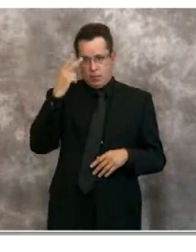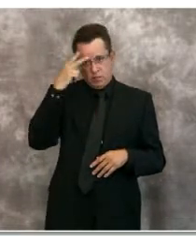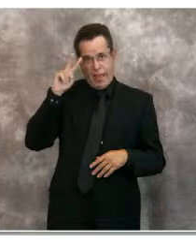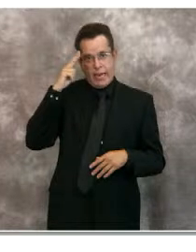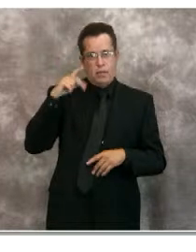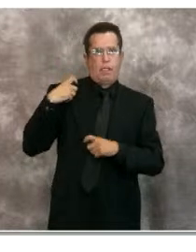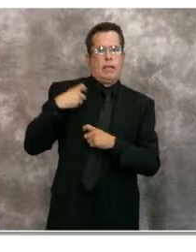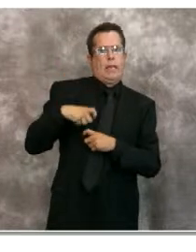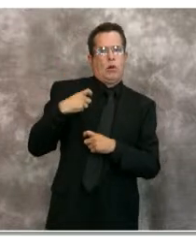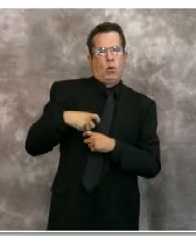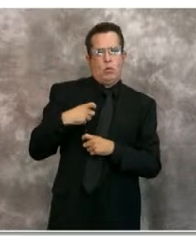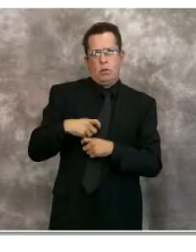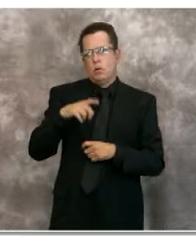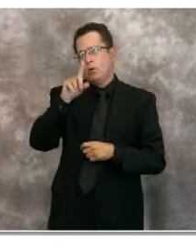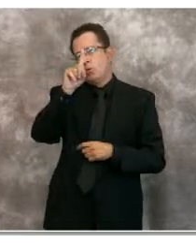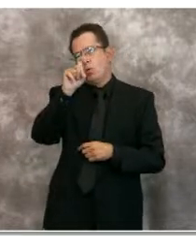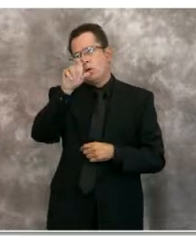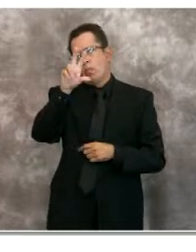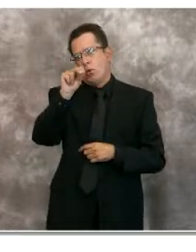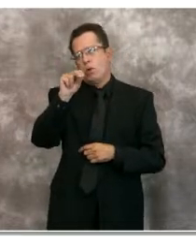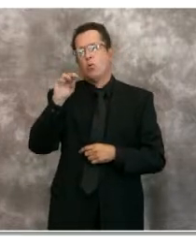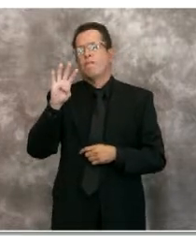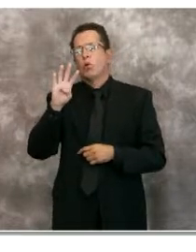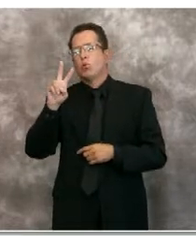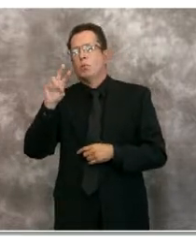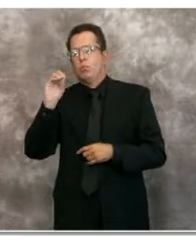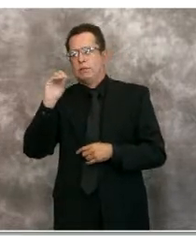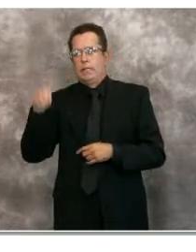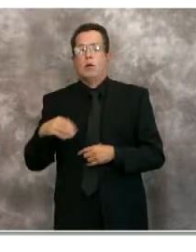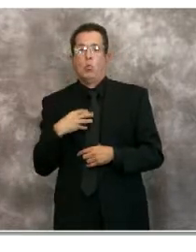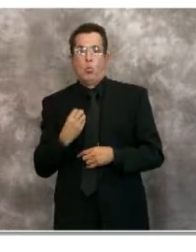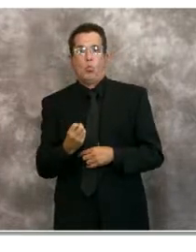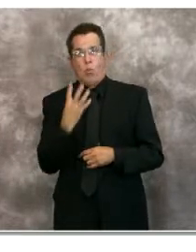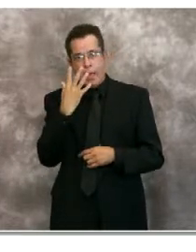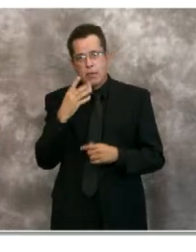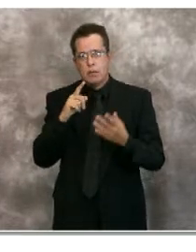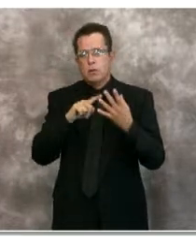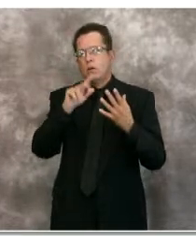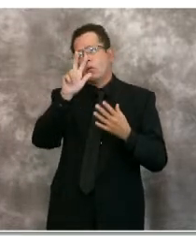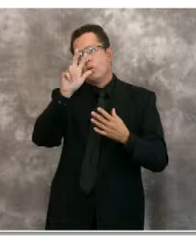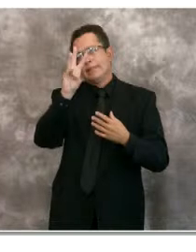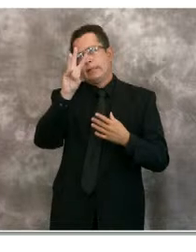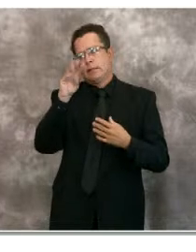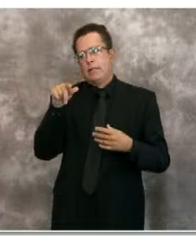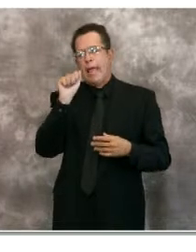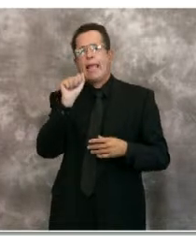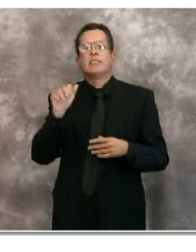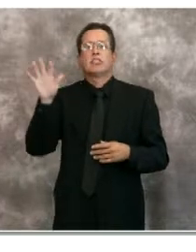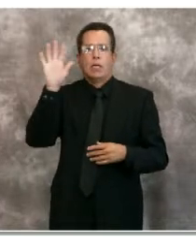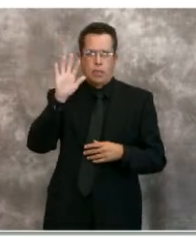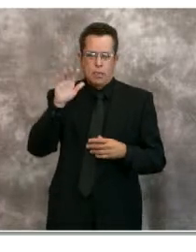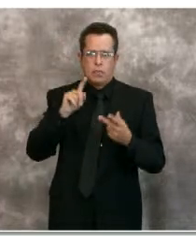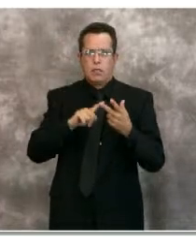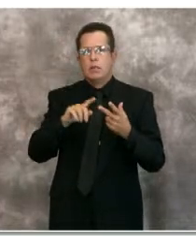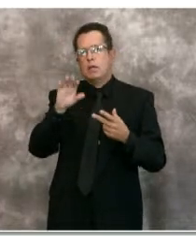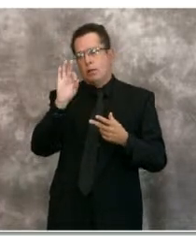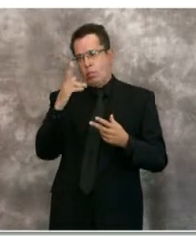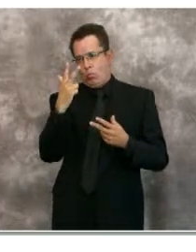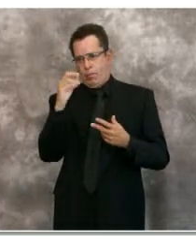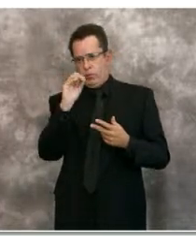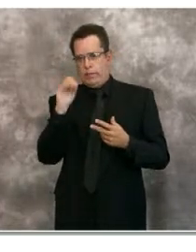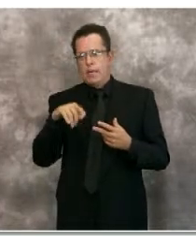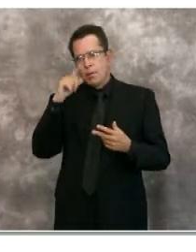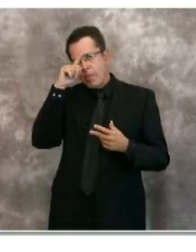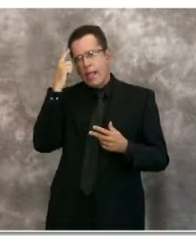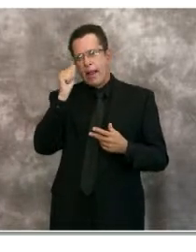or Latino. 130, or 42%, are white. 36 or 12% are Asian, 9 or 3% are Black or